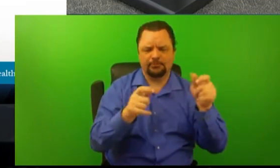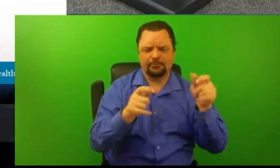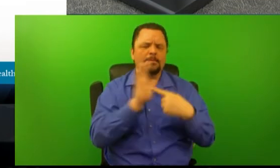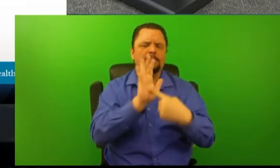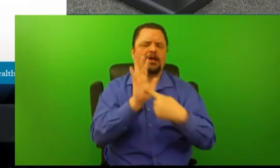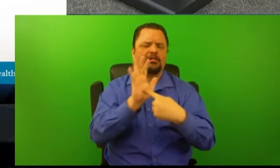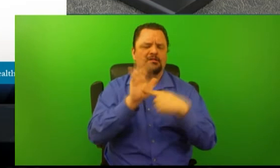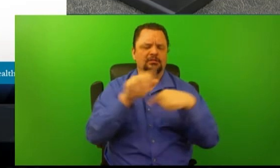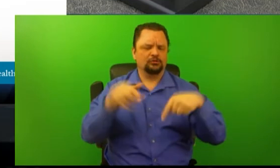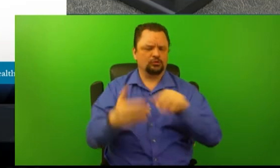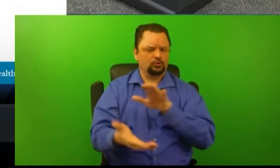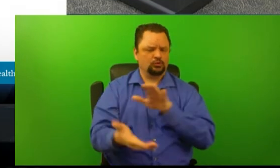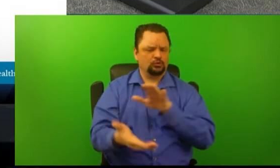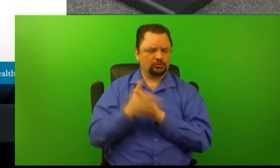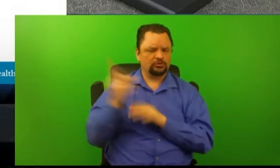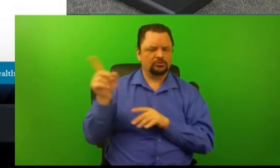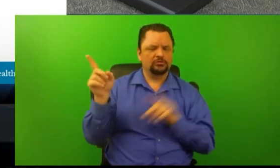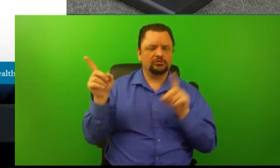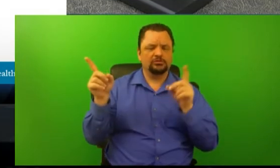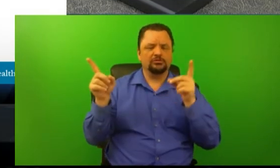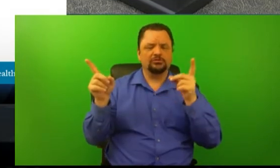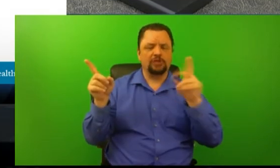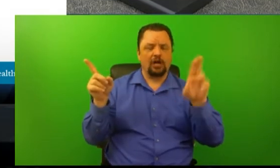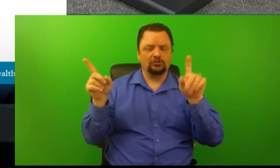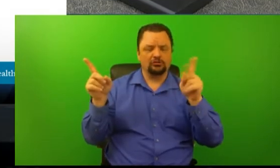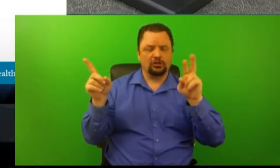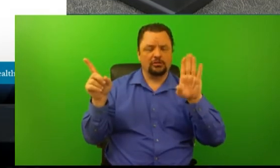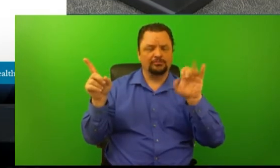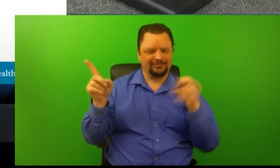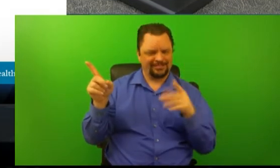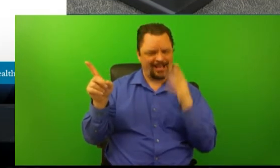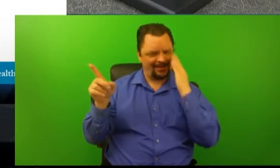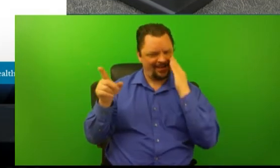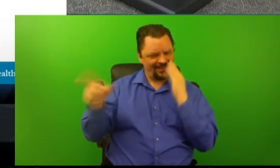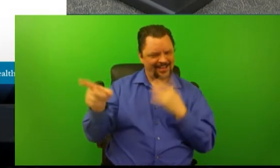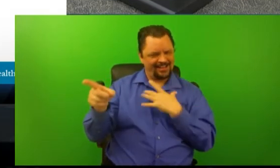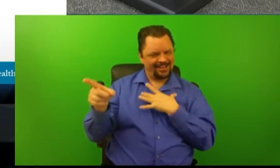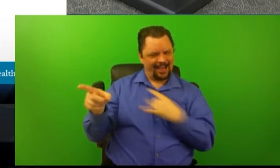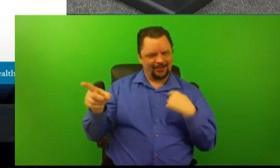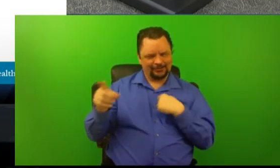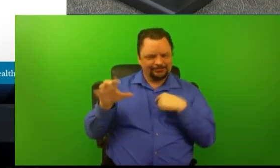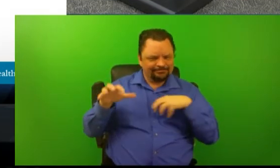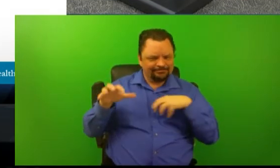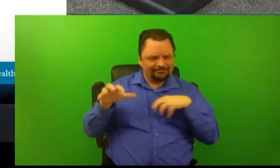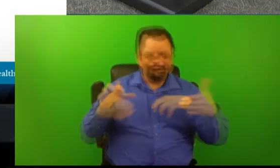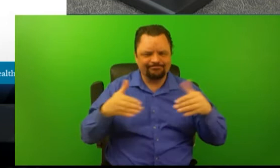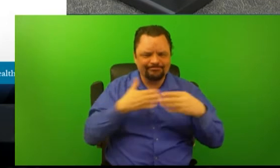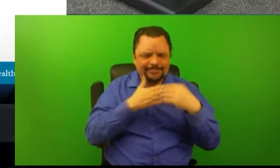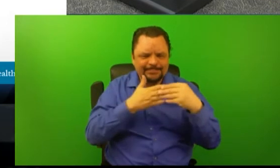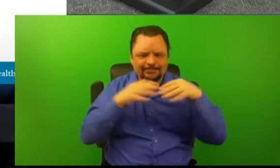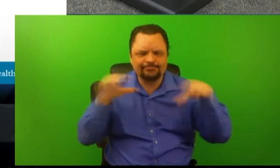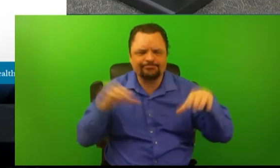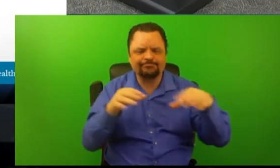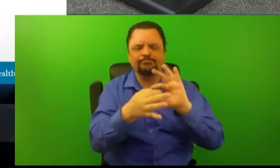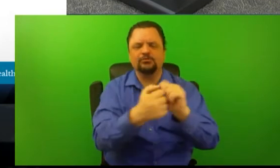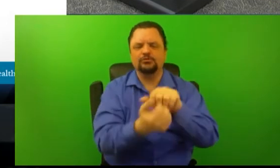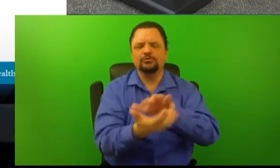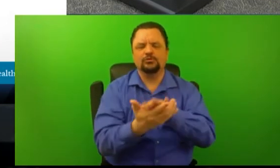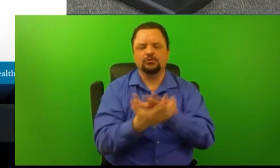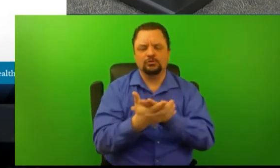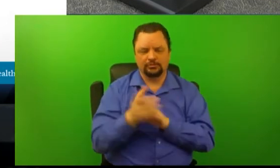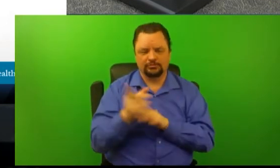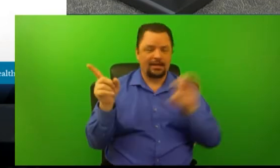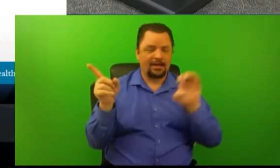way. And this is actually really aligned with what we already have in place here in El Paso County and kind of have updated